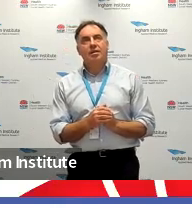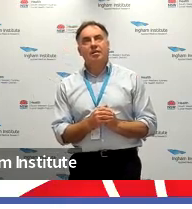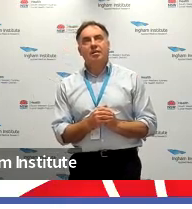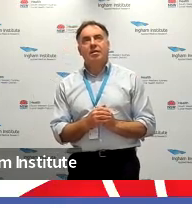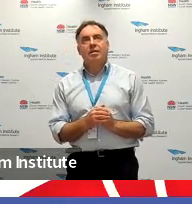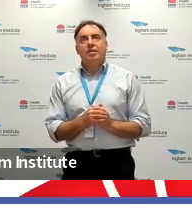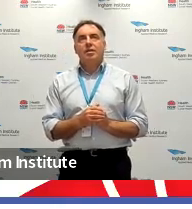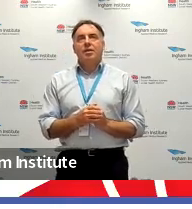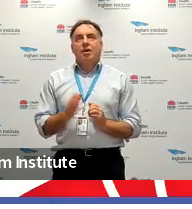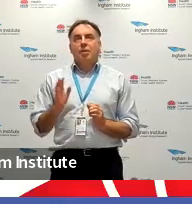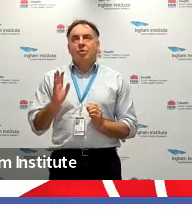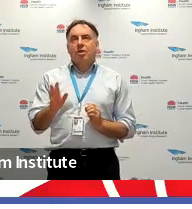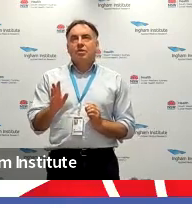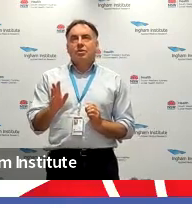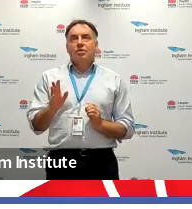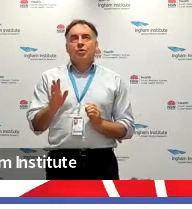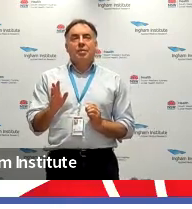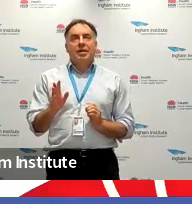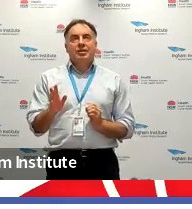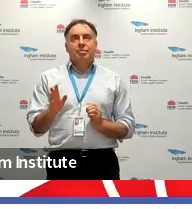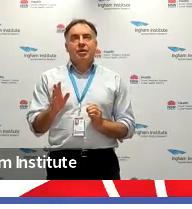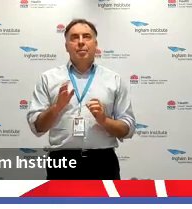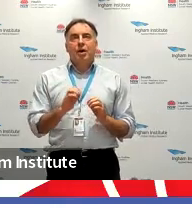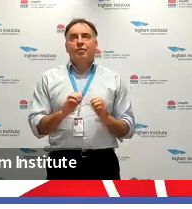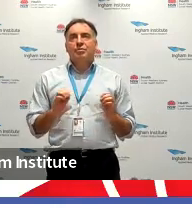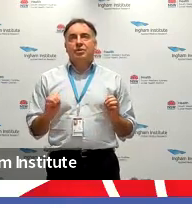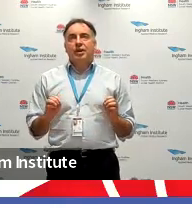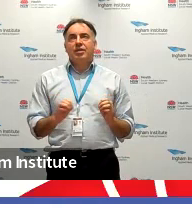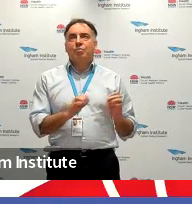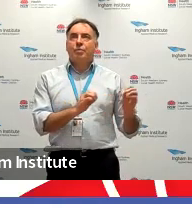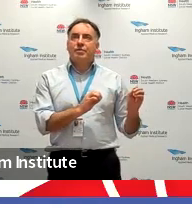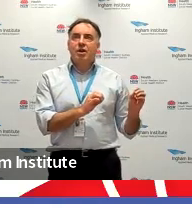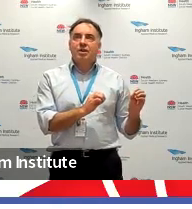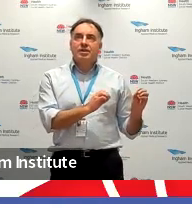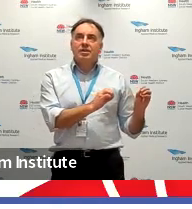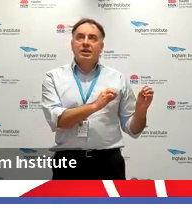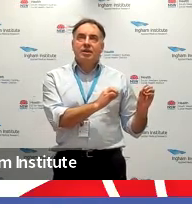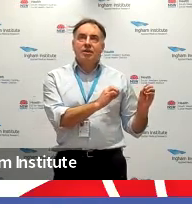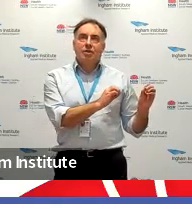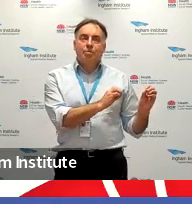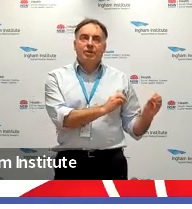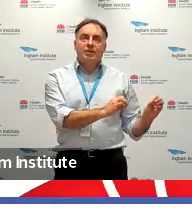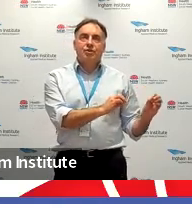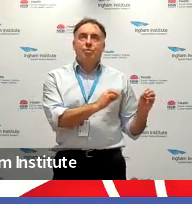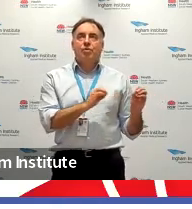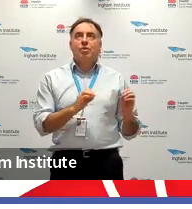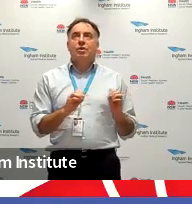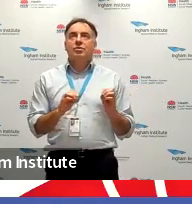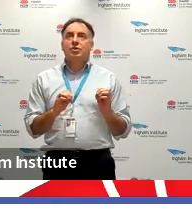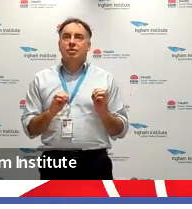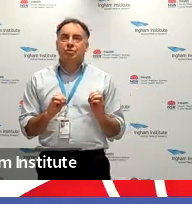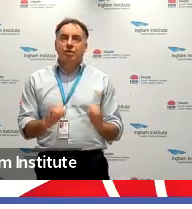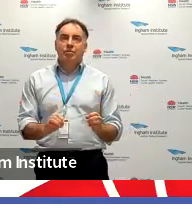slide. I'm not going to talk about aspirin apart from to say that what we've done is link the prediction